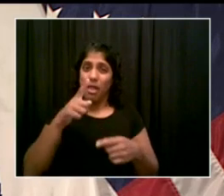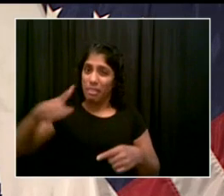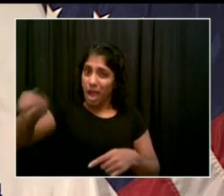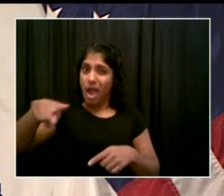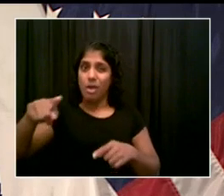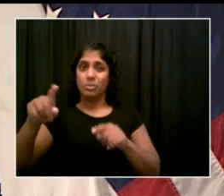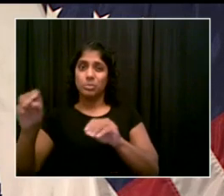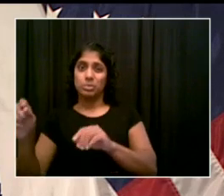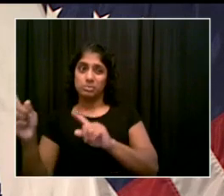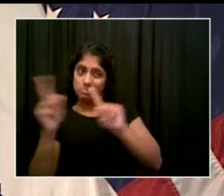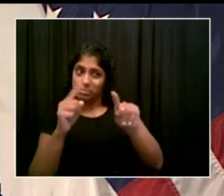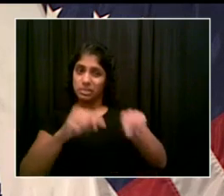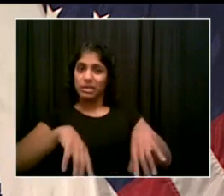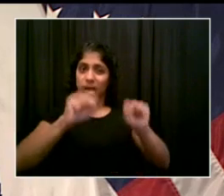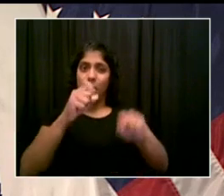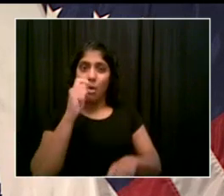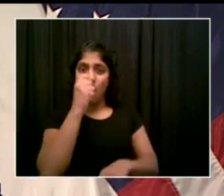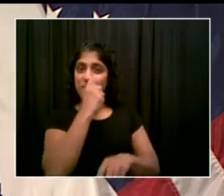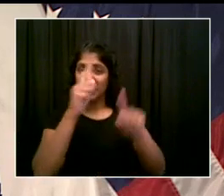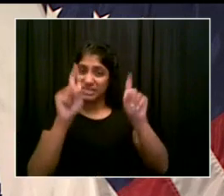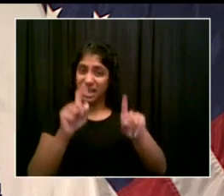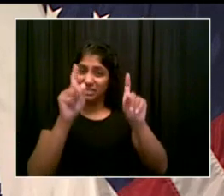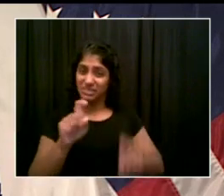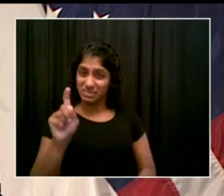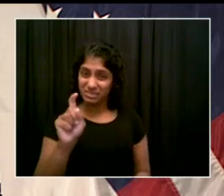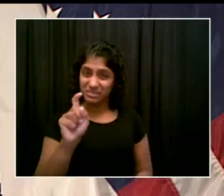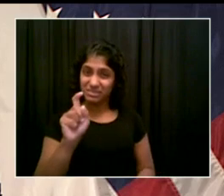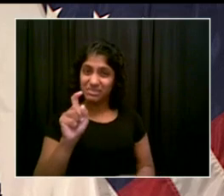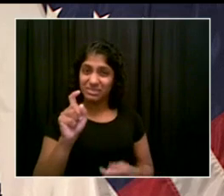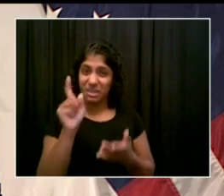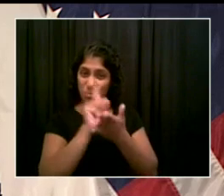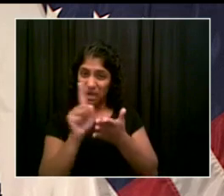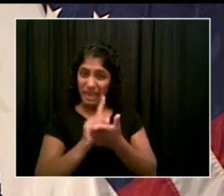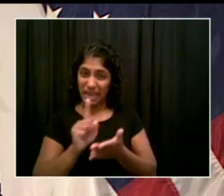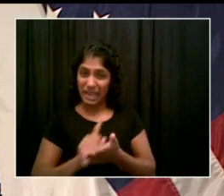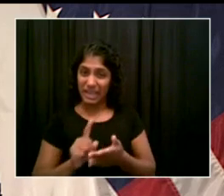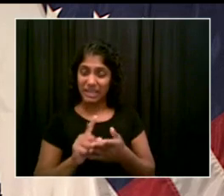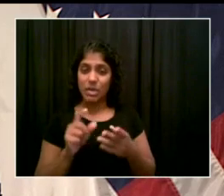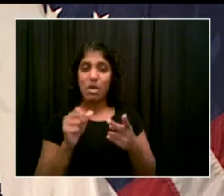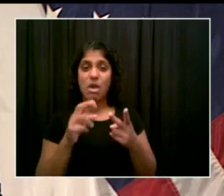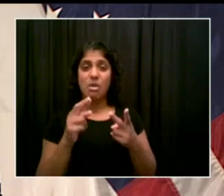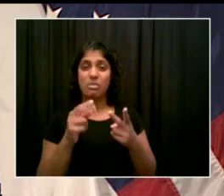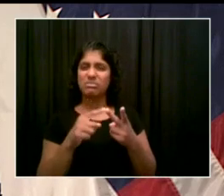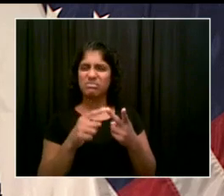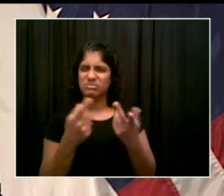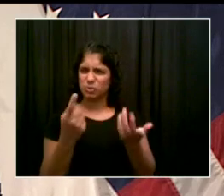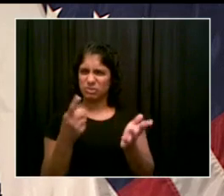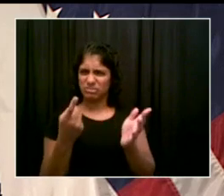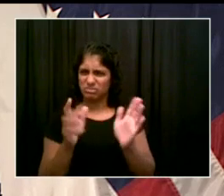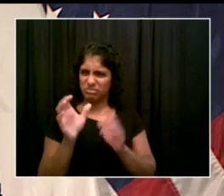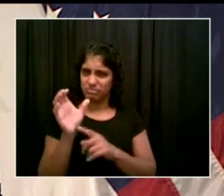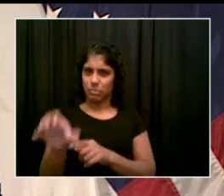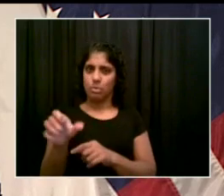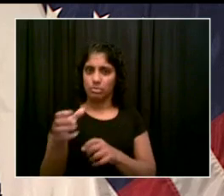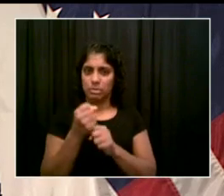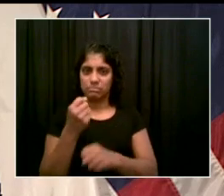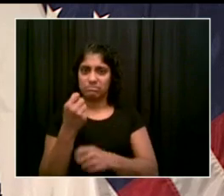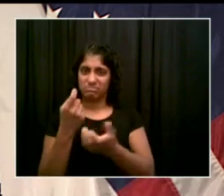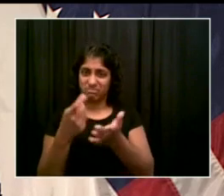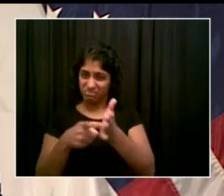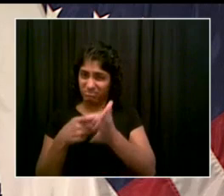out. Not at all, Andrew. I'll start, and Dr. Katz, I'm sure, has strong views on this matter, too. He knows his employees better than